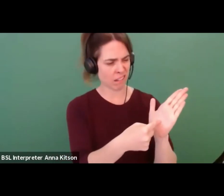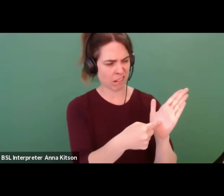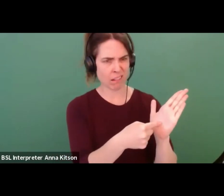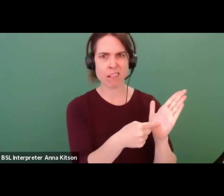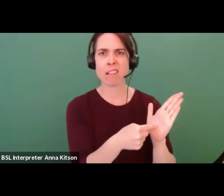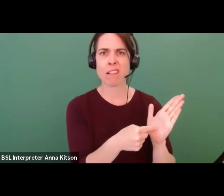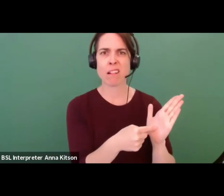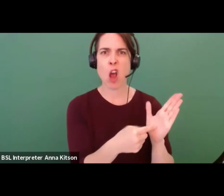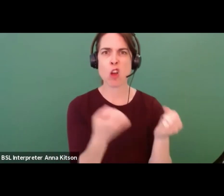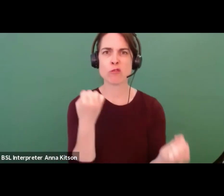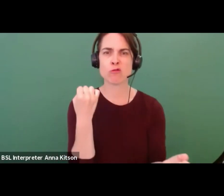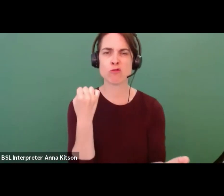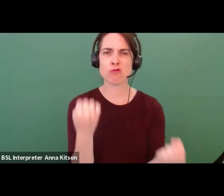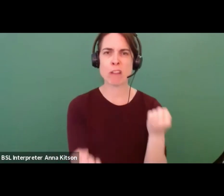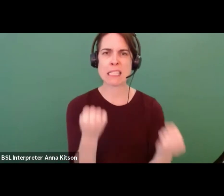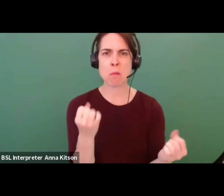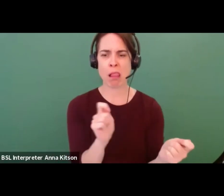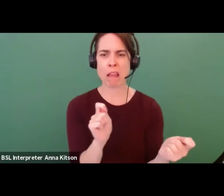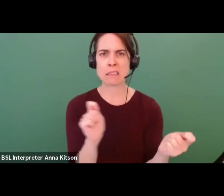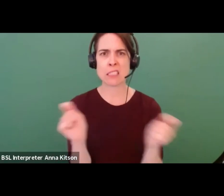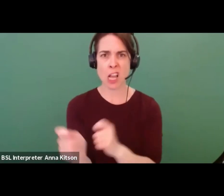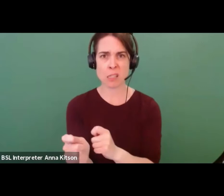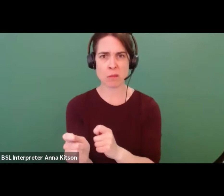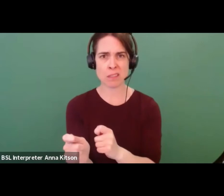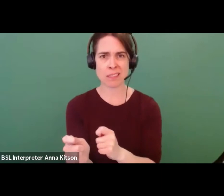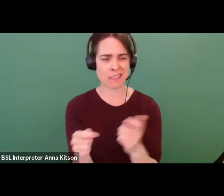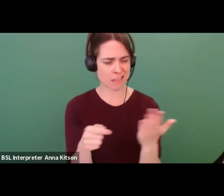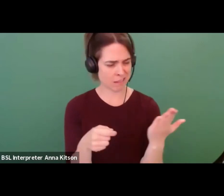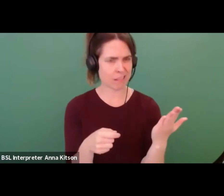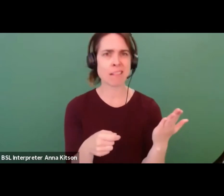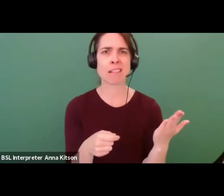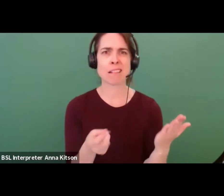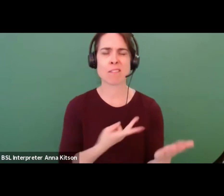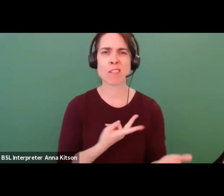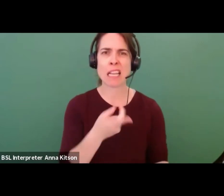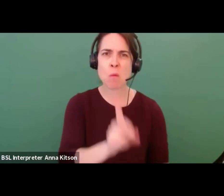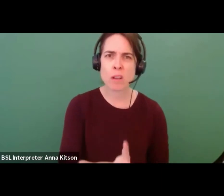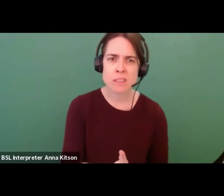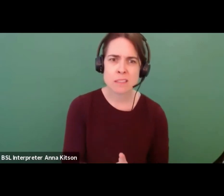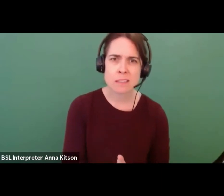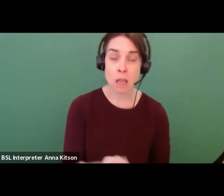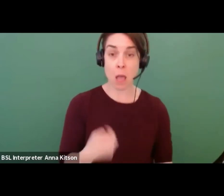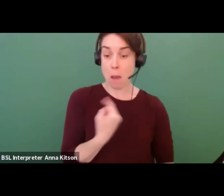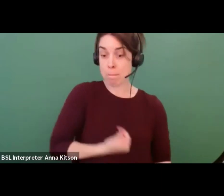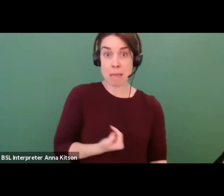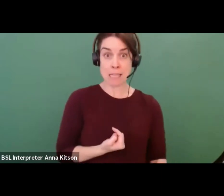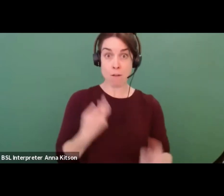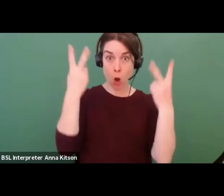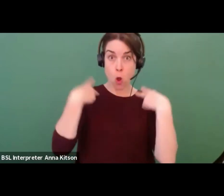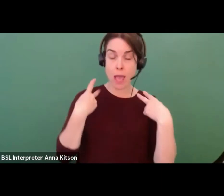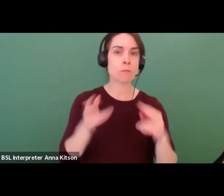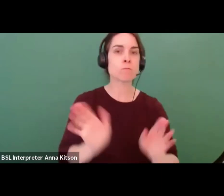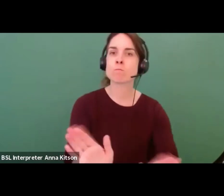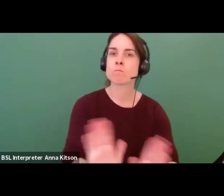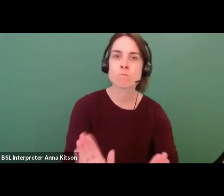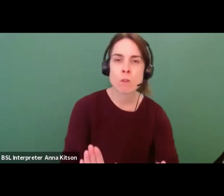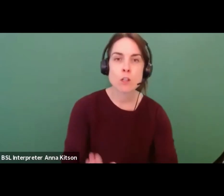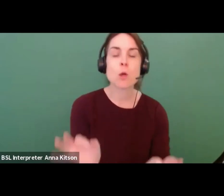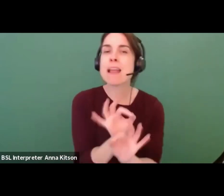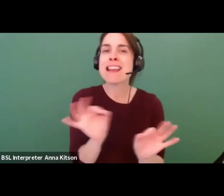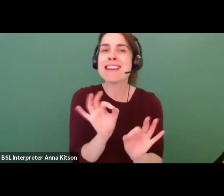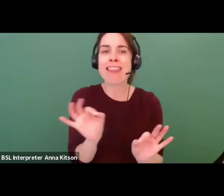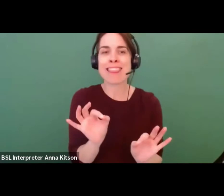I'm not a lawyer. I have had no legal training. Nothing that I say is legal advice.